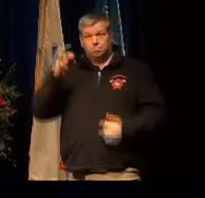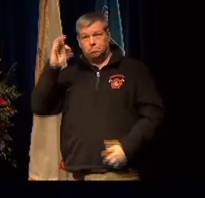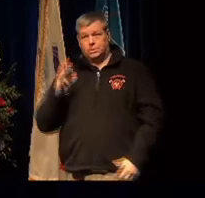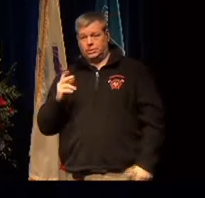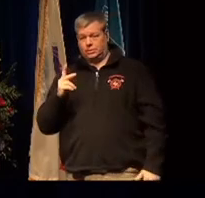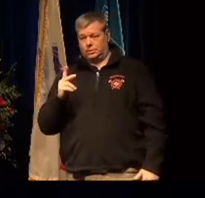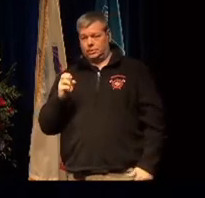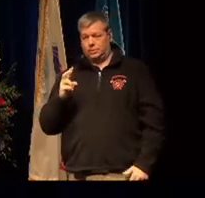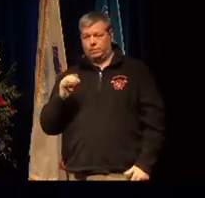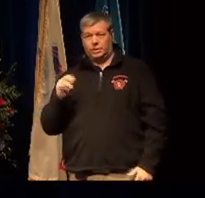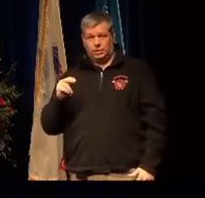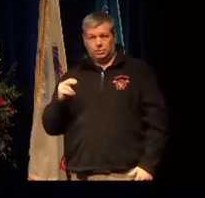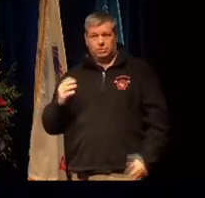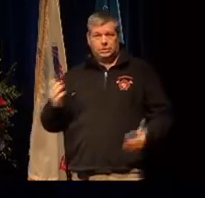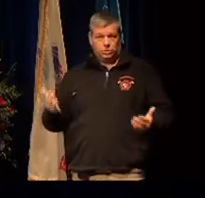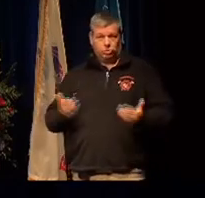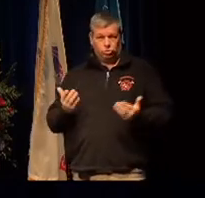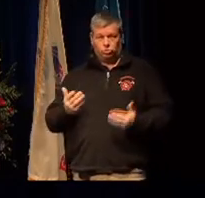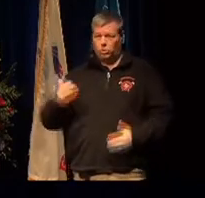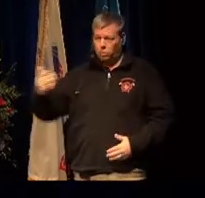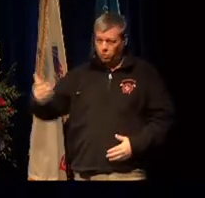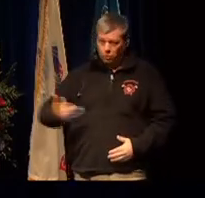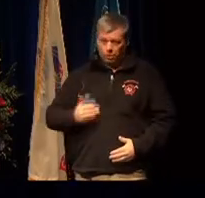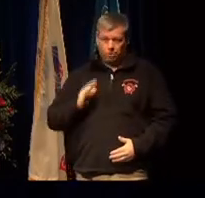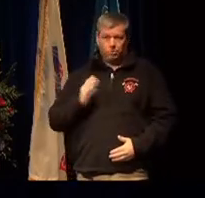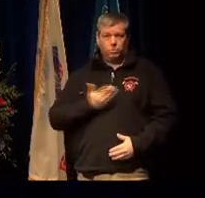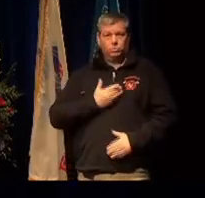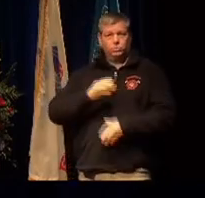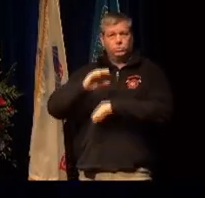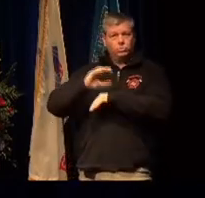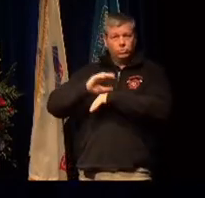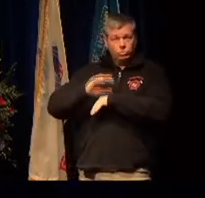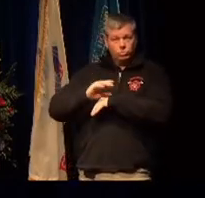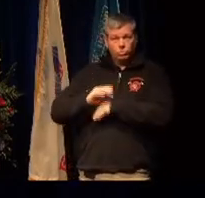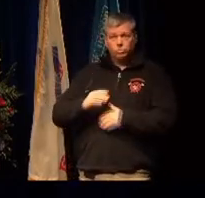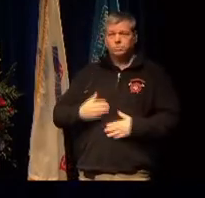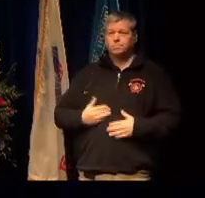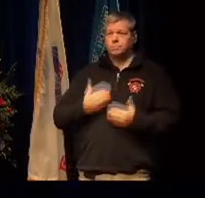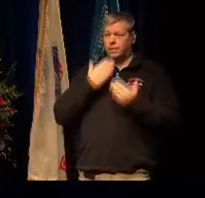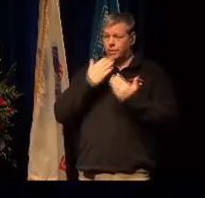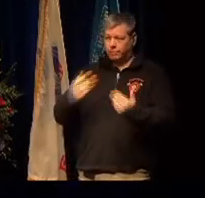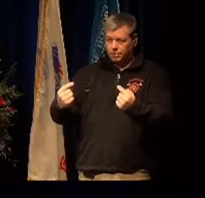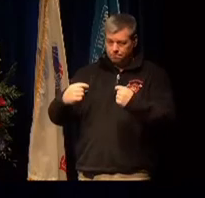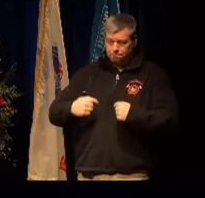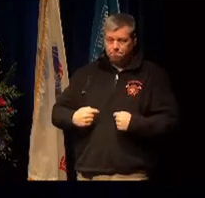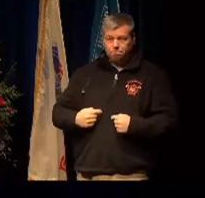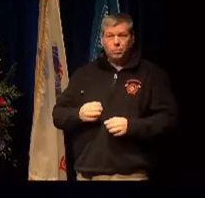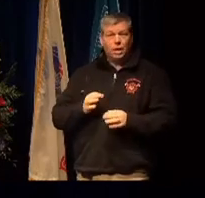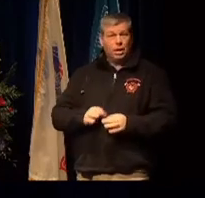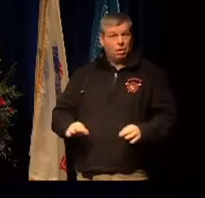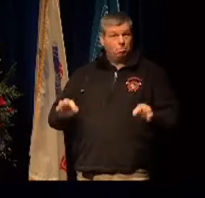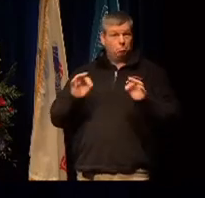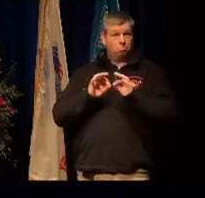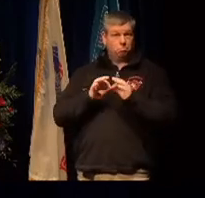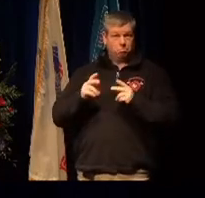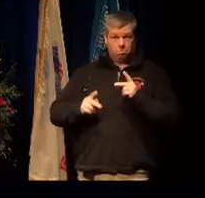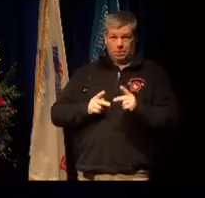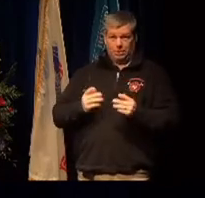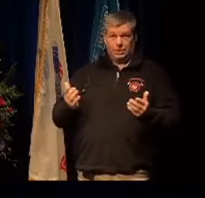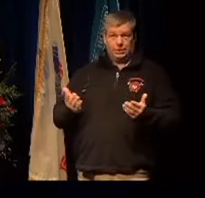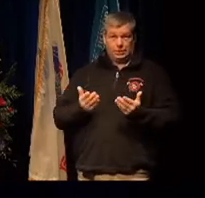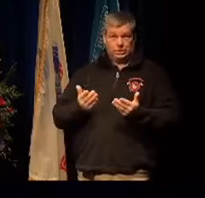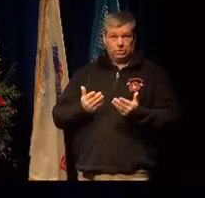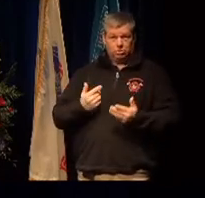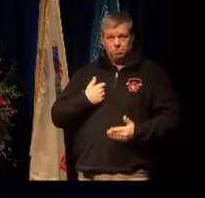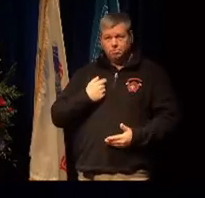pastors here. I welcome you to our church. Thank you for being here. There are some very important people in this room today that I would like